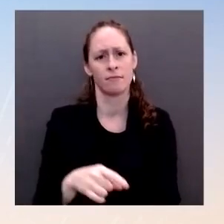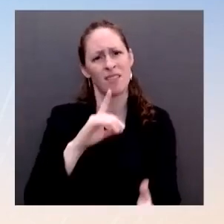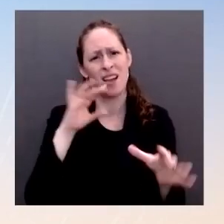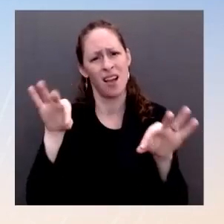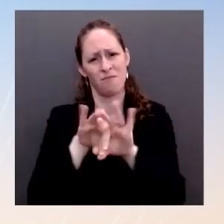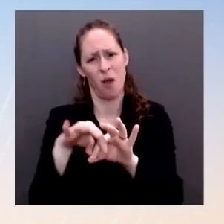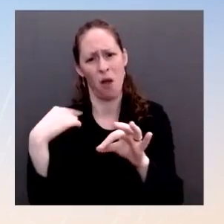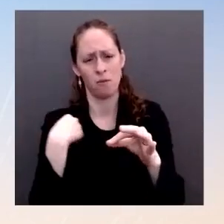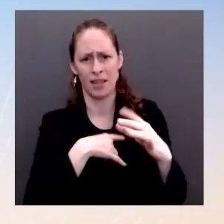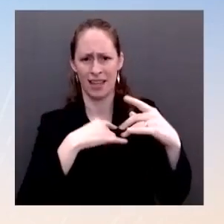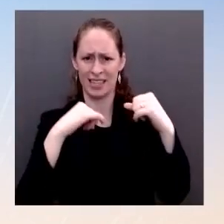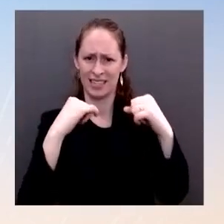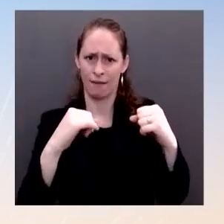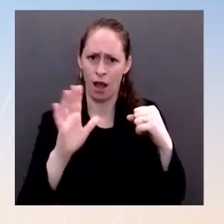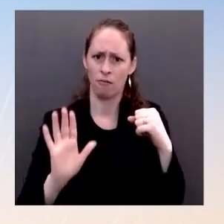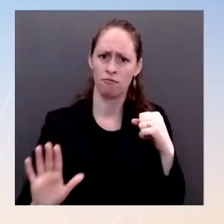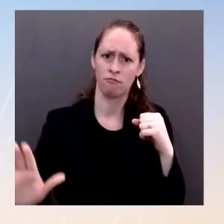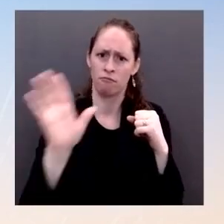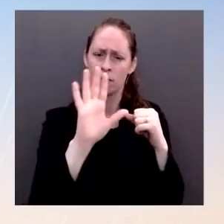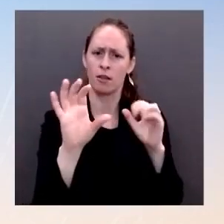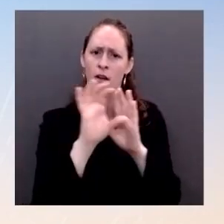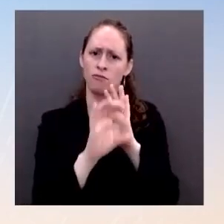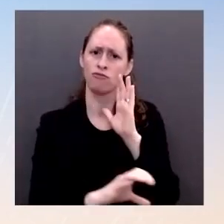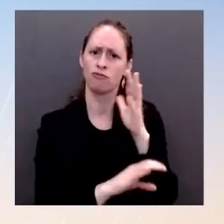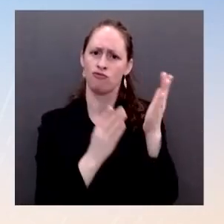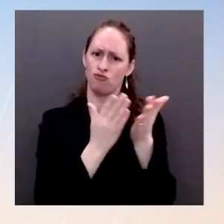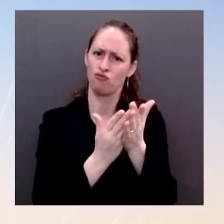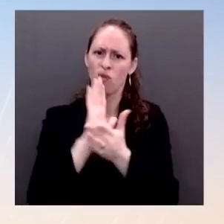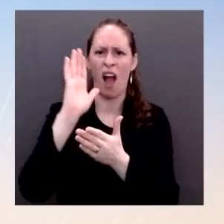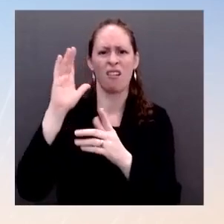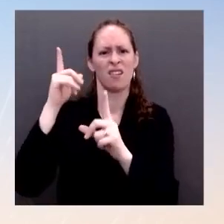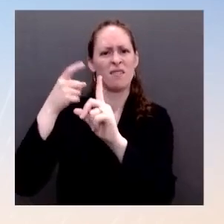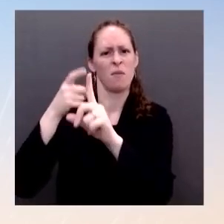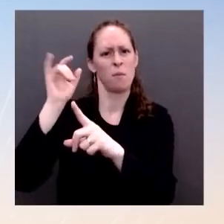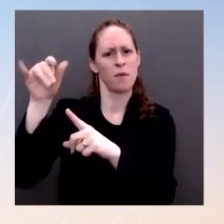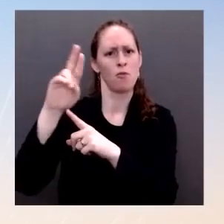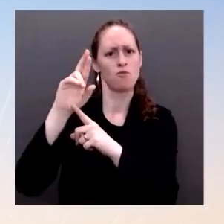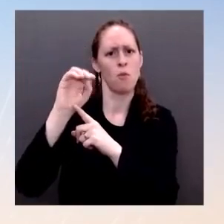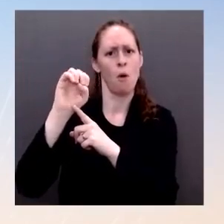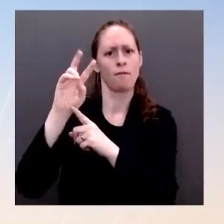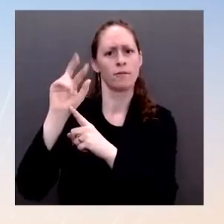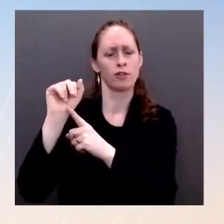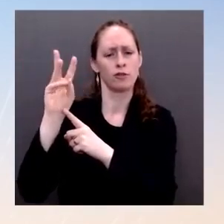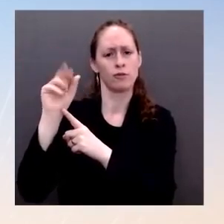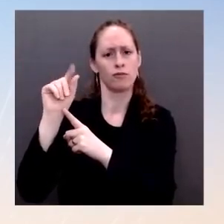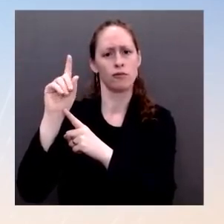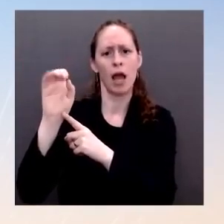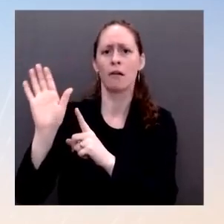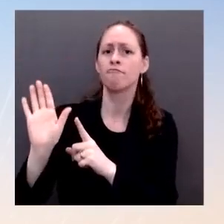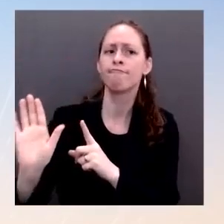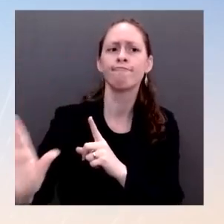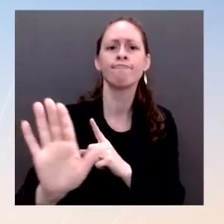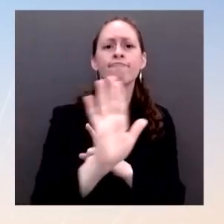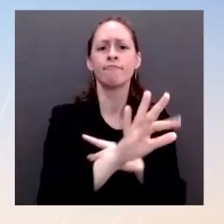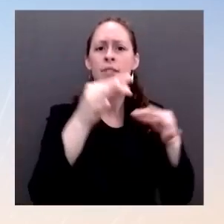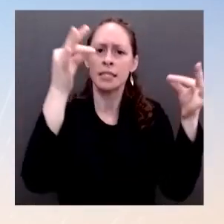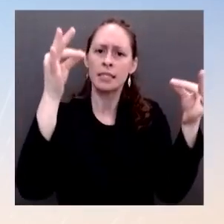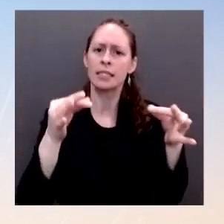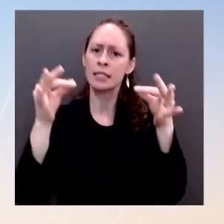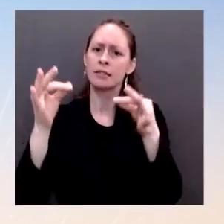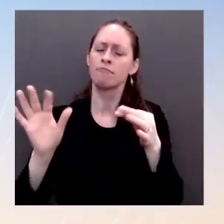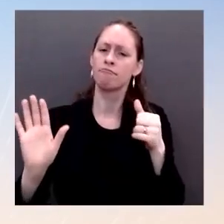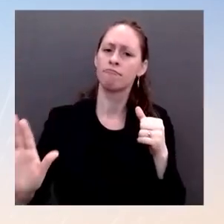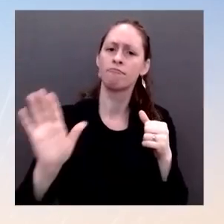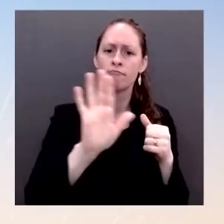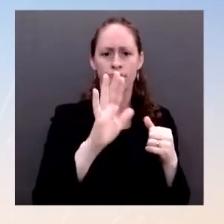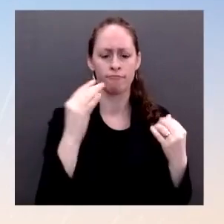and protecting the freedom of all people to build their own future. I know we have a short time window today. We will keep up to date on when everybody needs to gather, and I'll